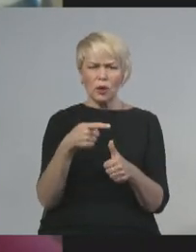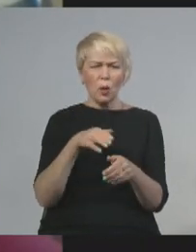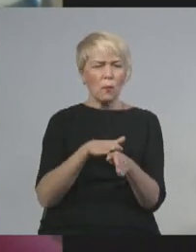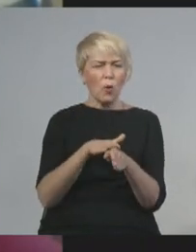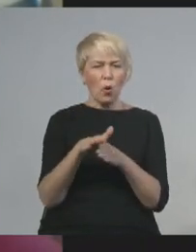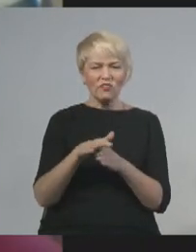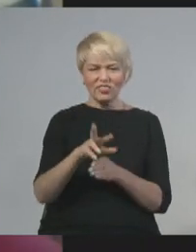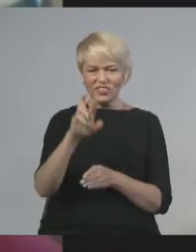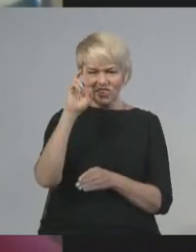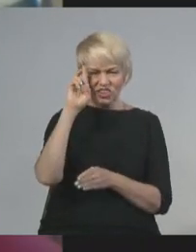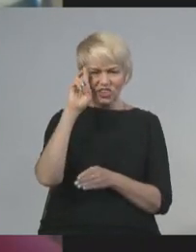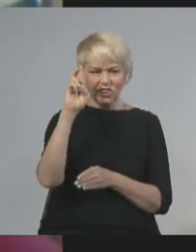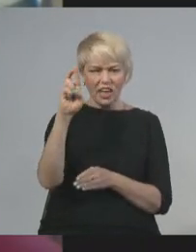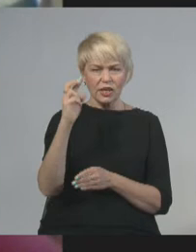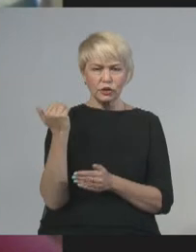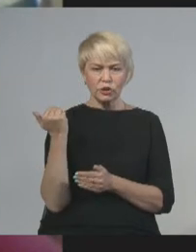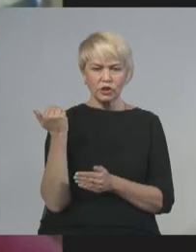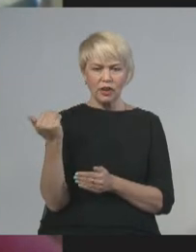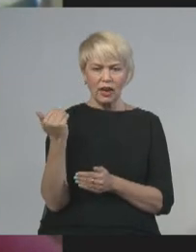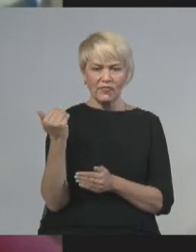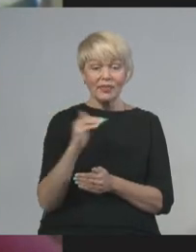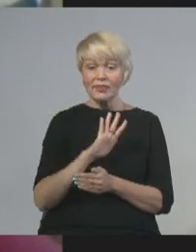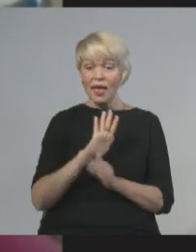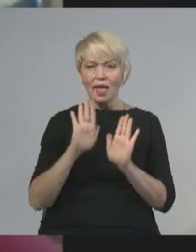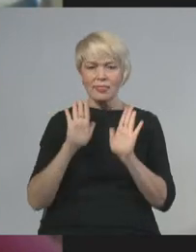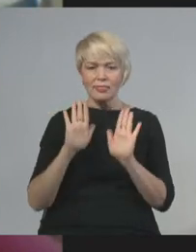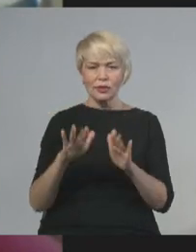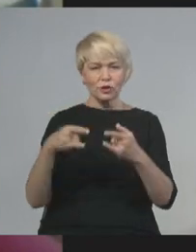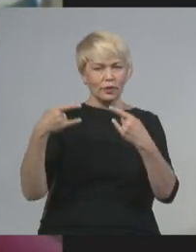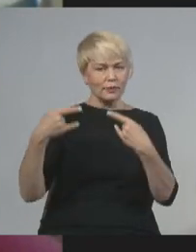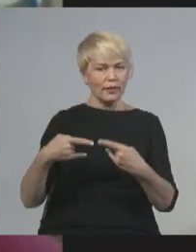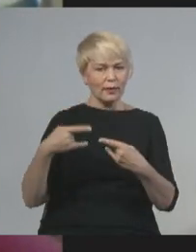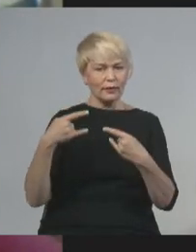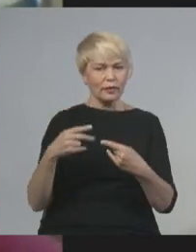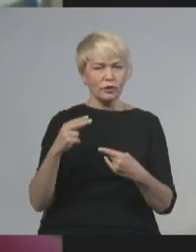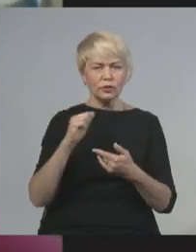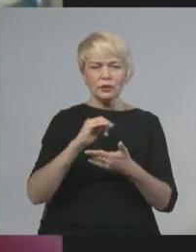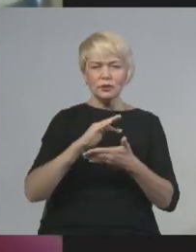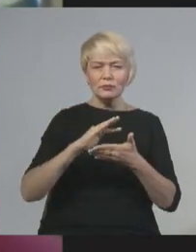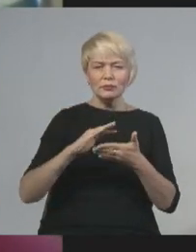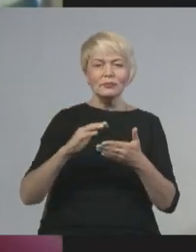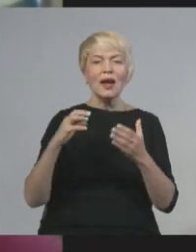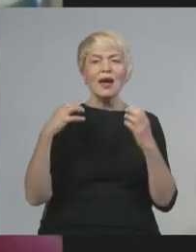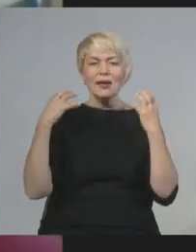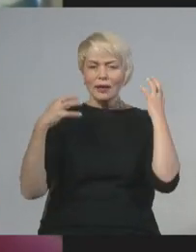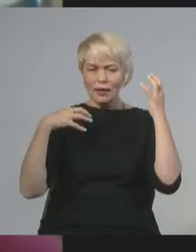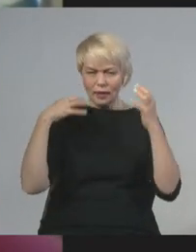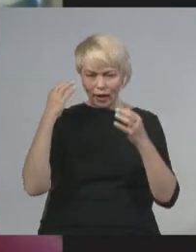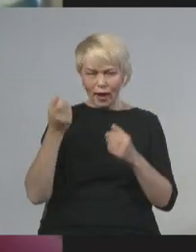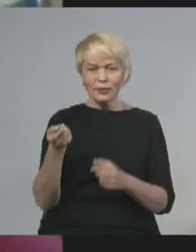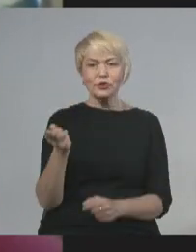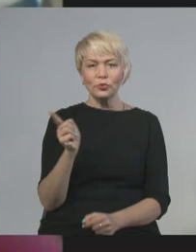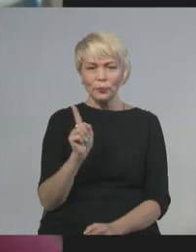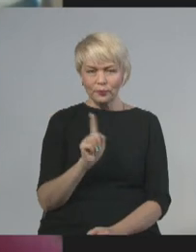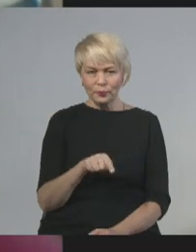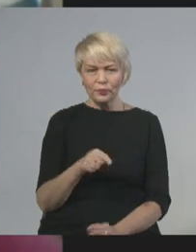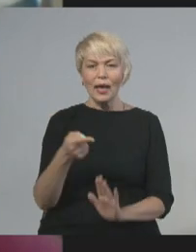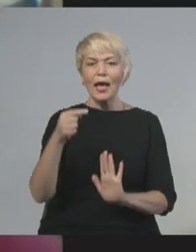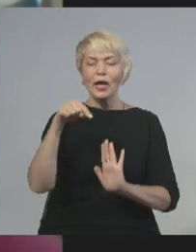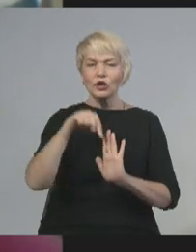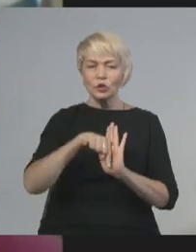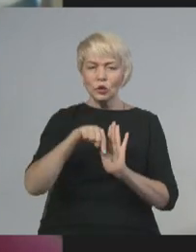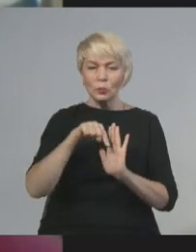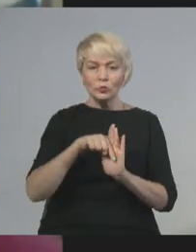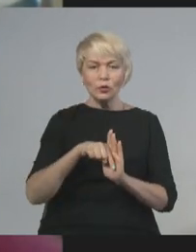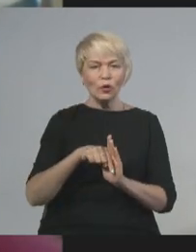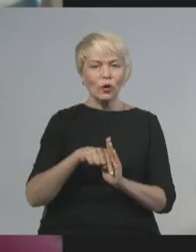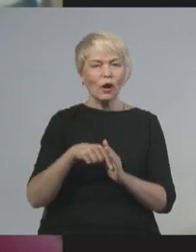becoming true for the radio which used to be the last bastion of sort of semi-free speech in